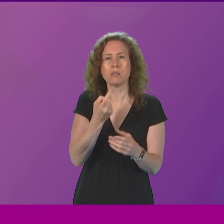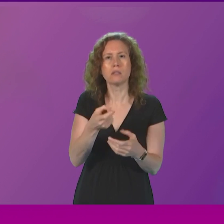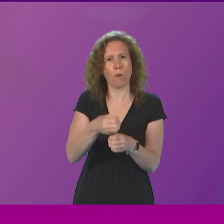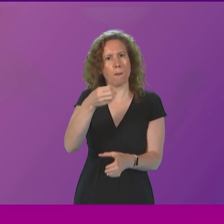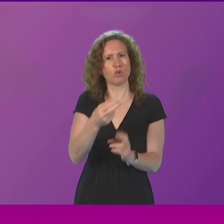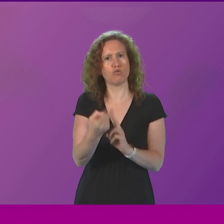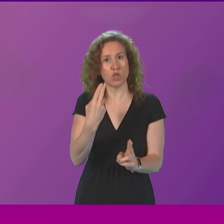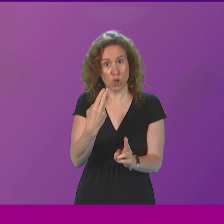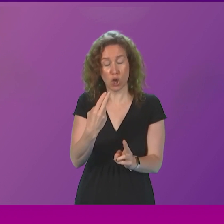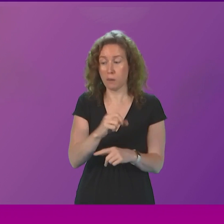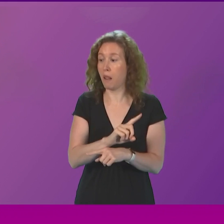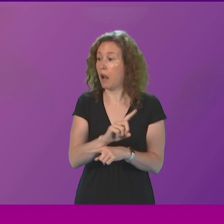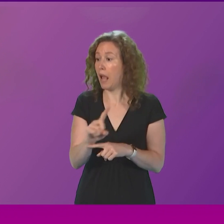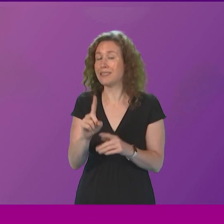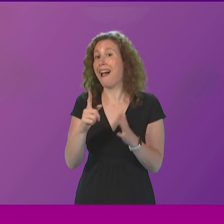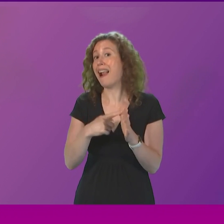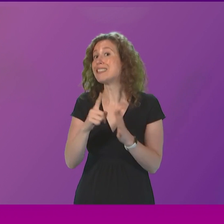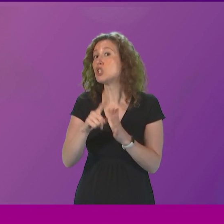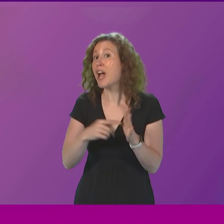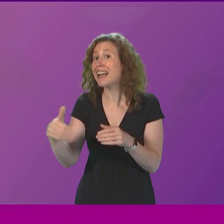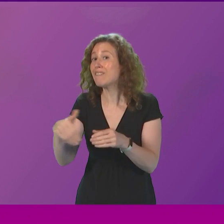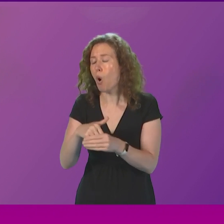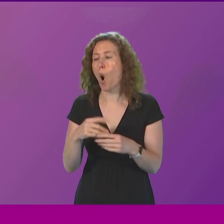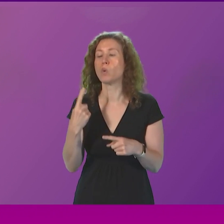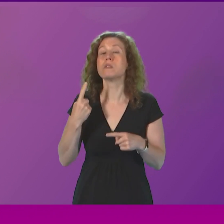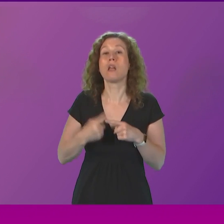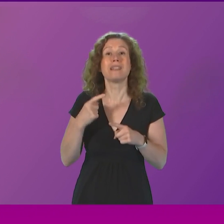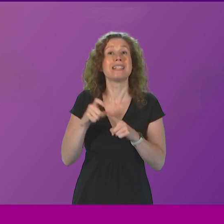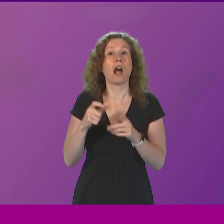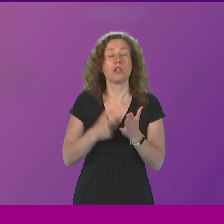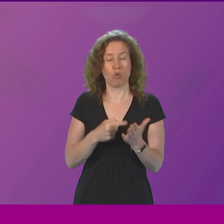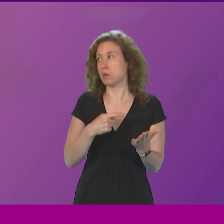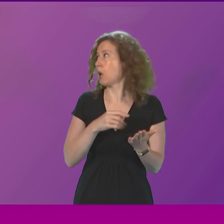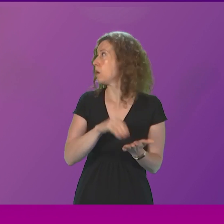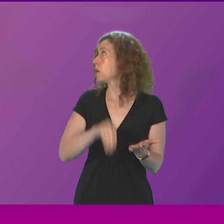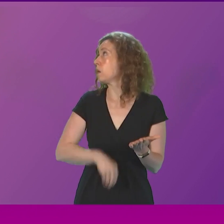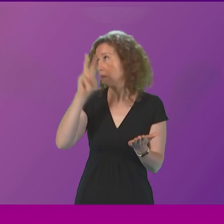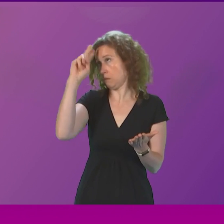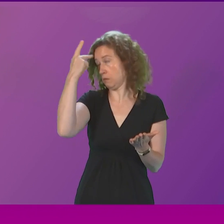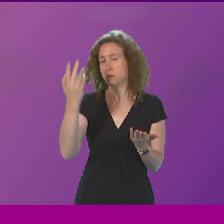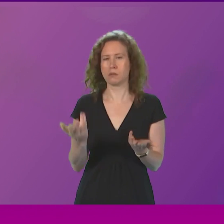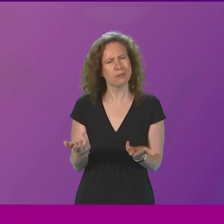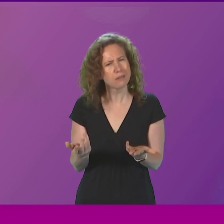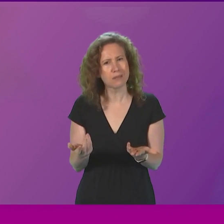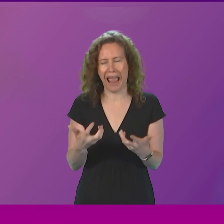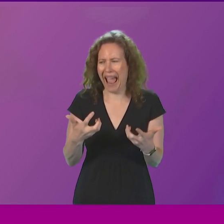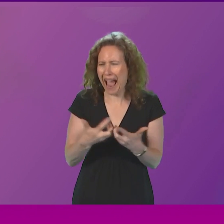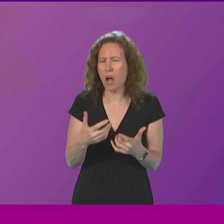But of course, when Alistair Jack gets involved, suddenly Douglas Ross changes his tune. And